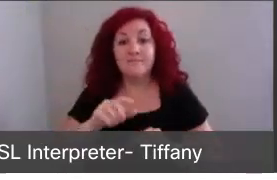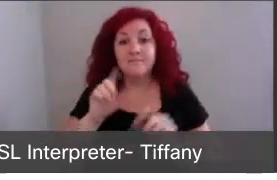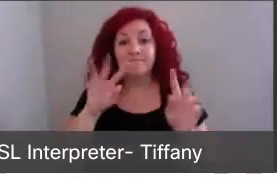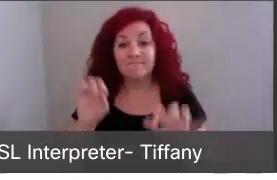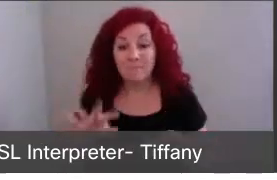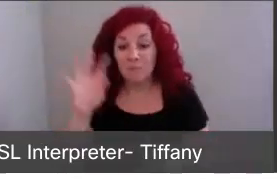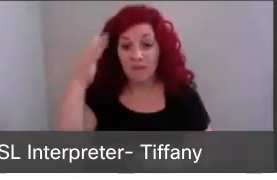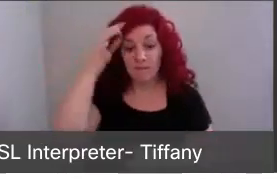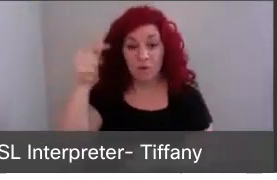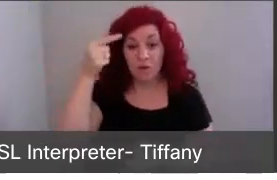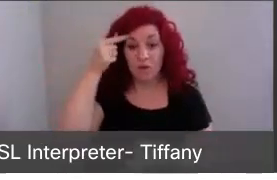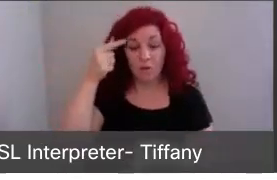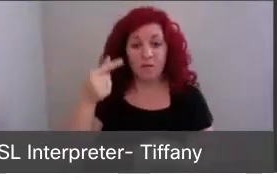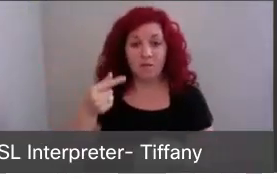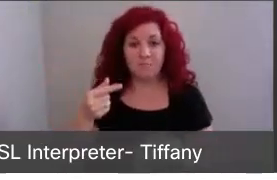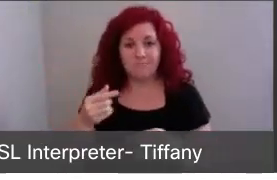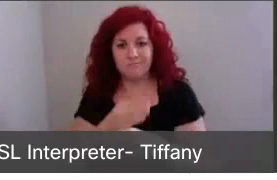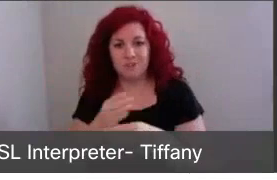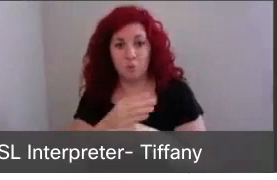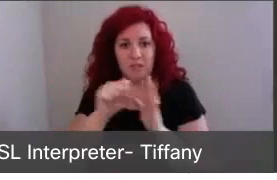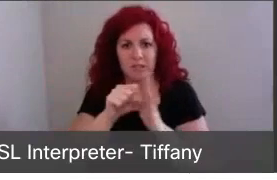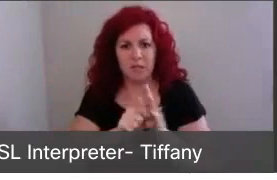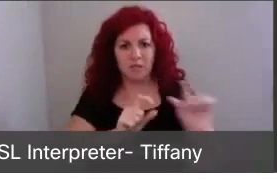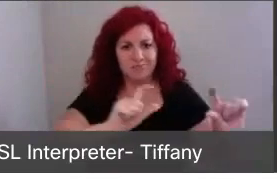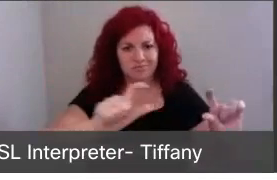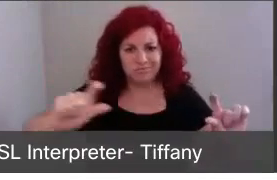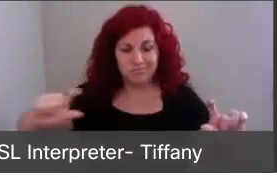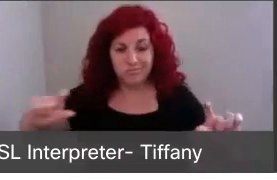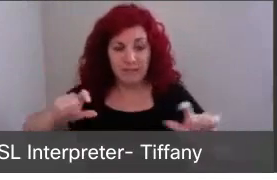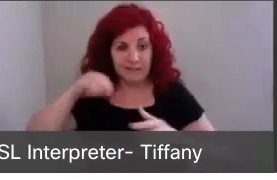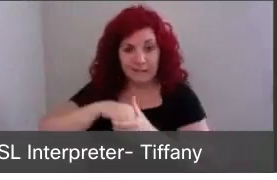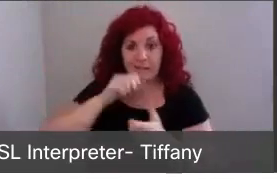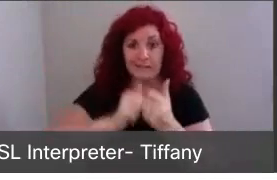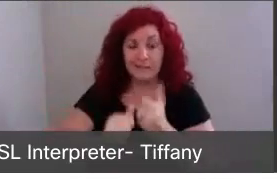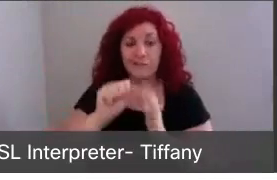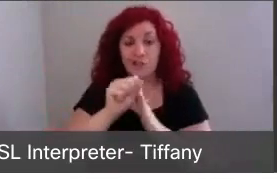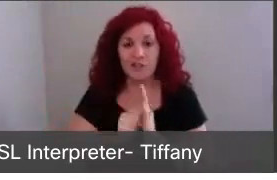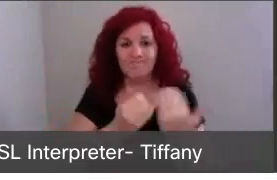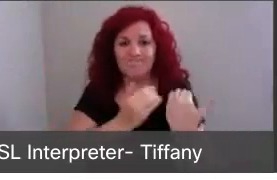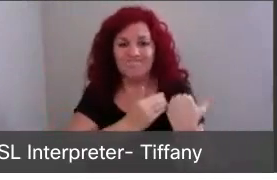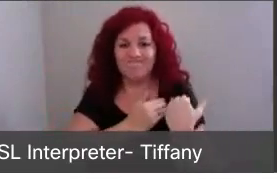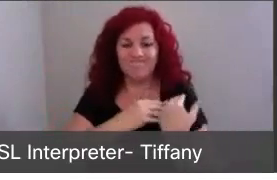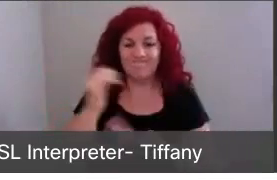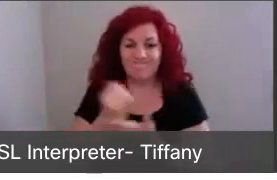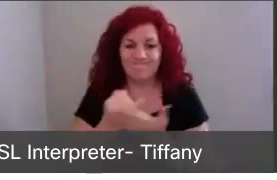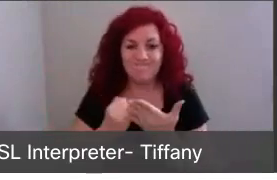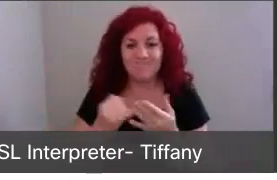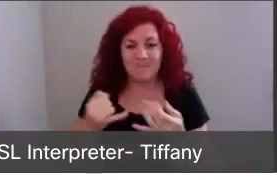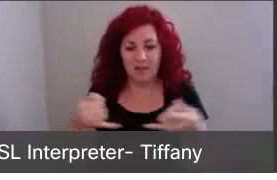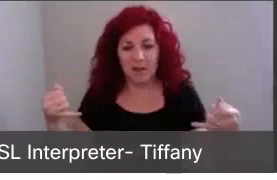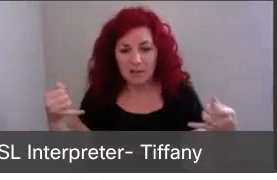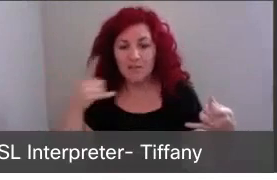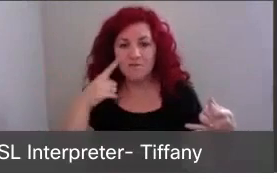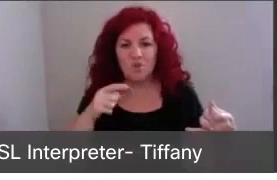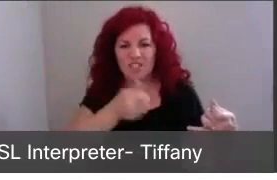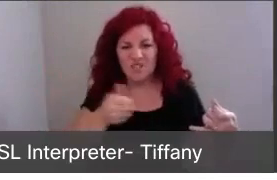apportions representation between the states, but within each state is responsible for drawing the lines for its own